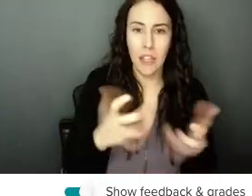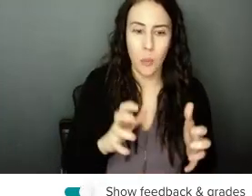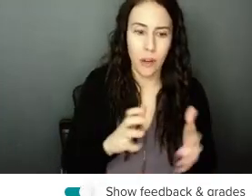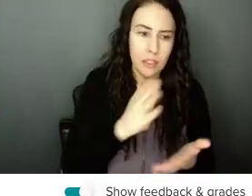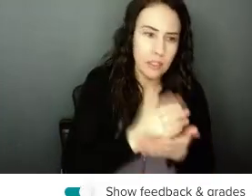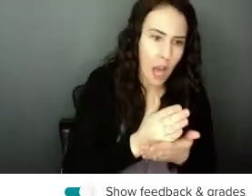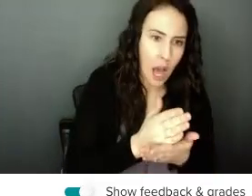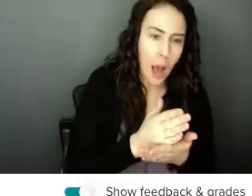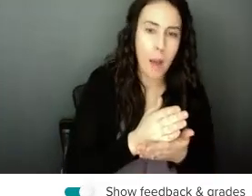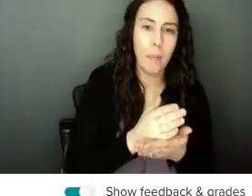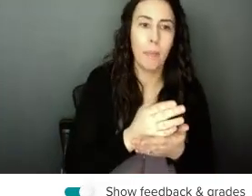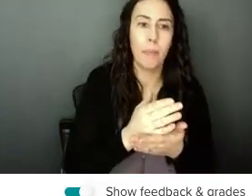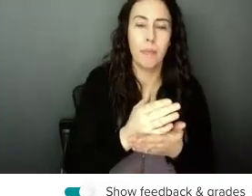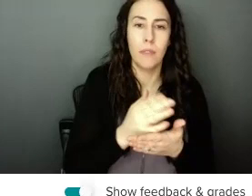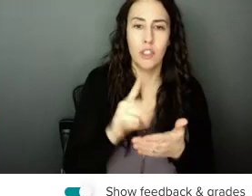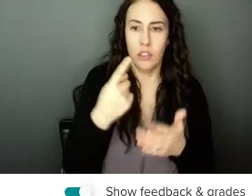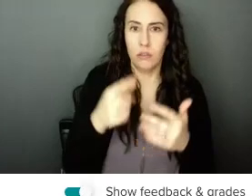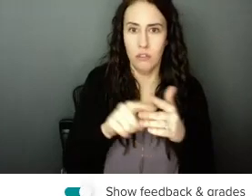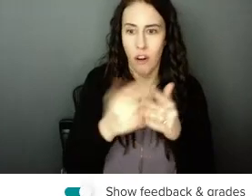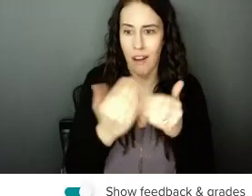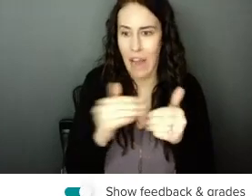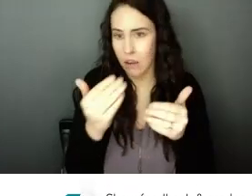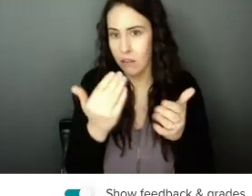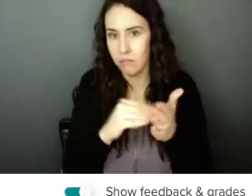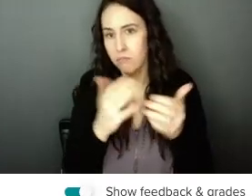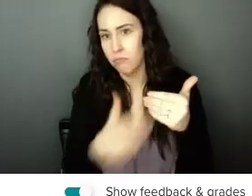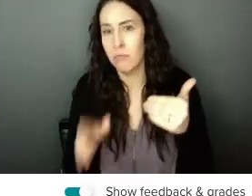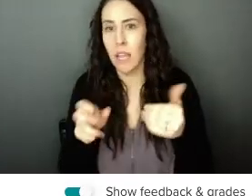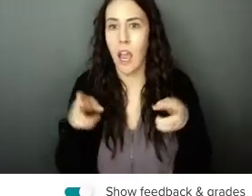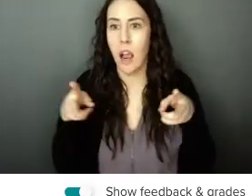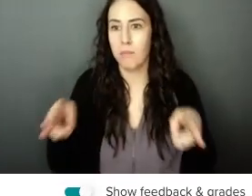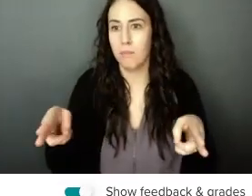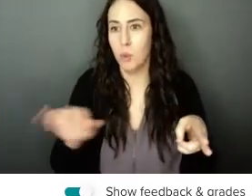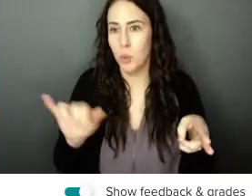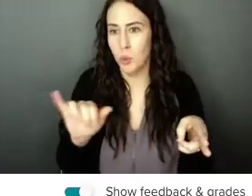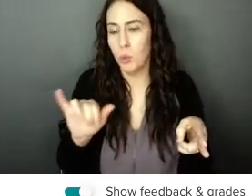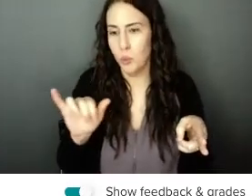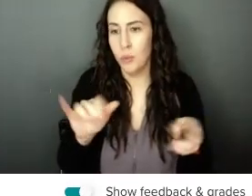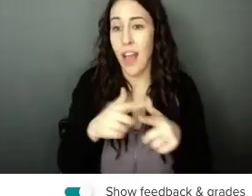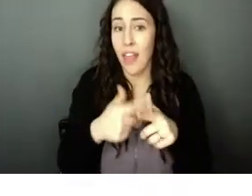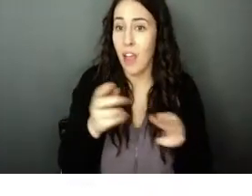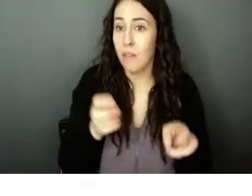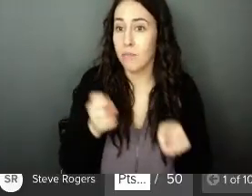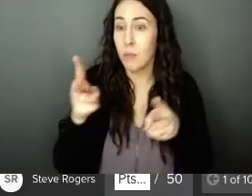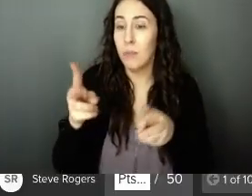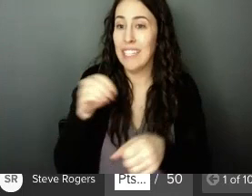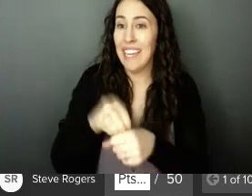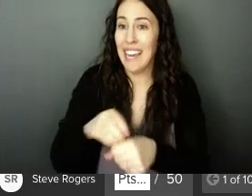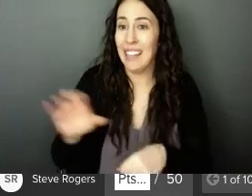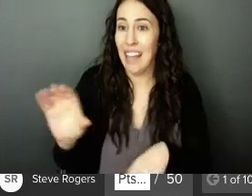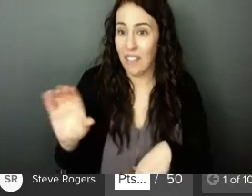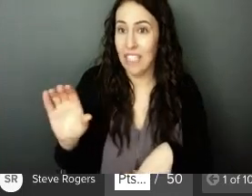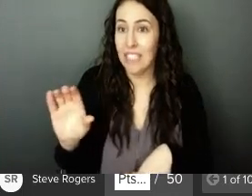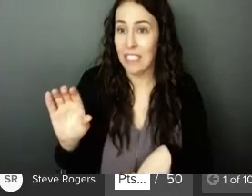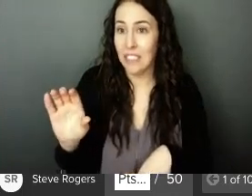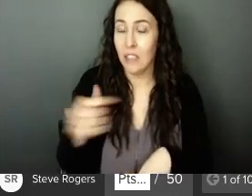they just restarted, they can always trim that video as well. But then that's posted in Canvas. So I can go through and I